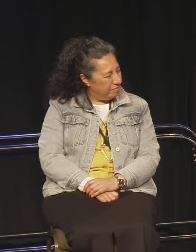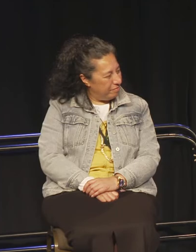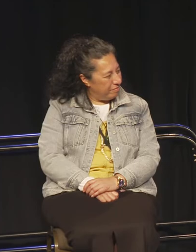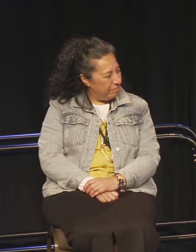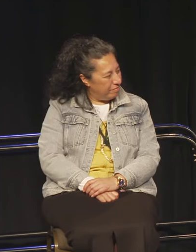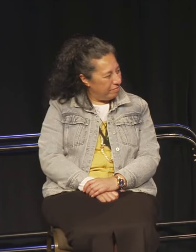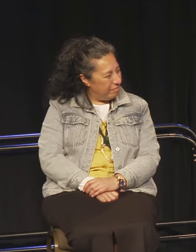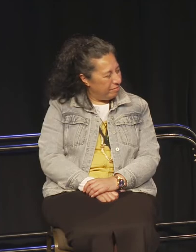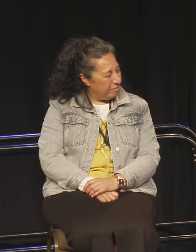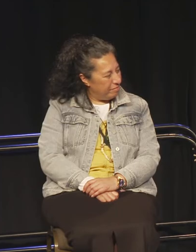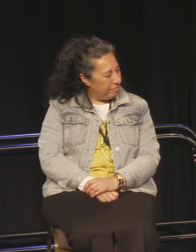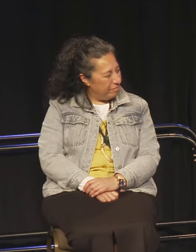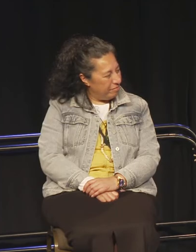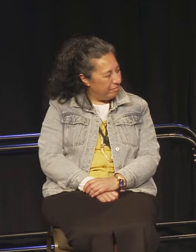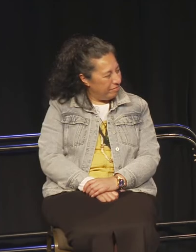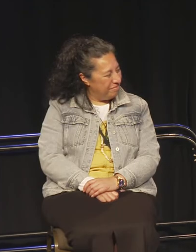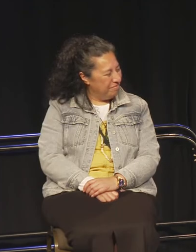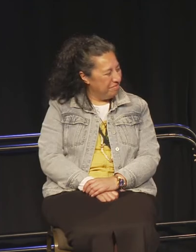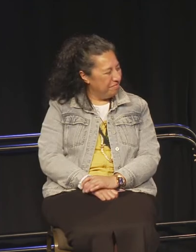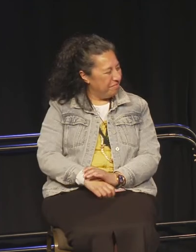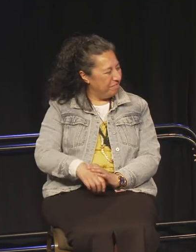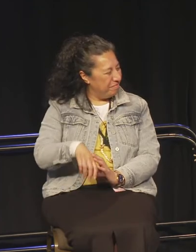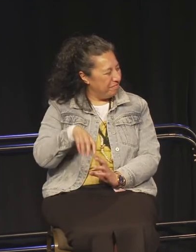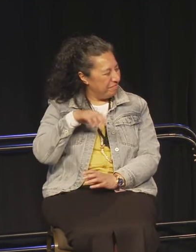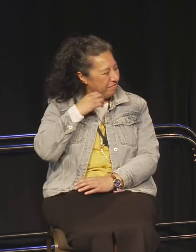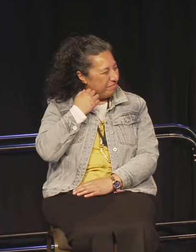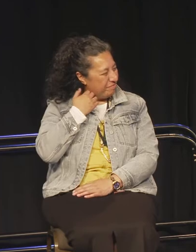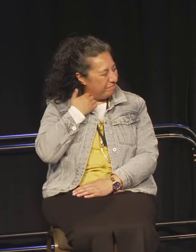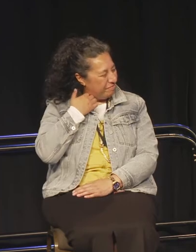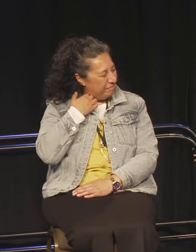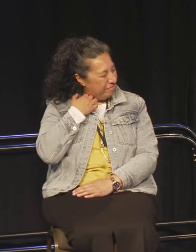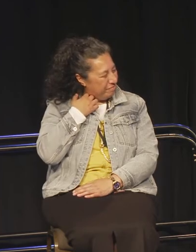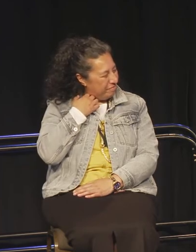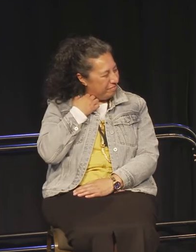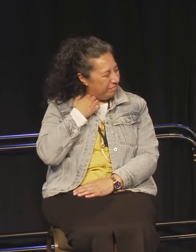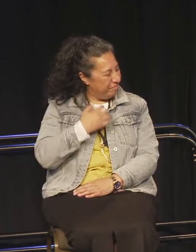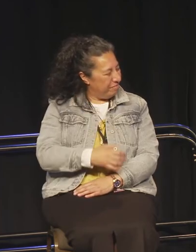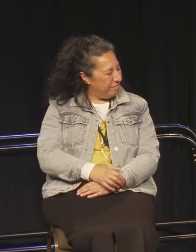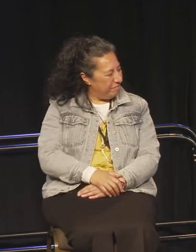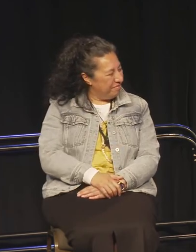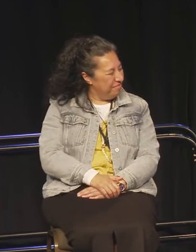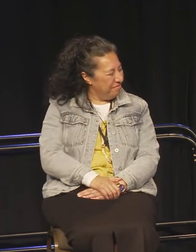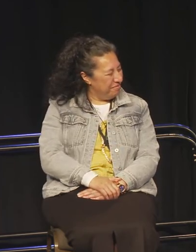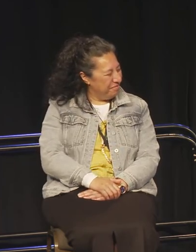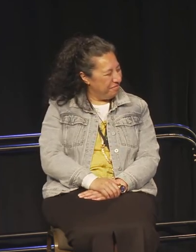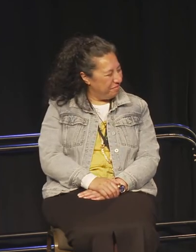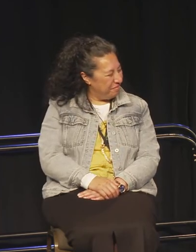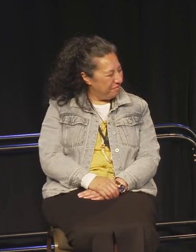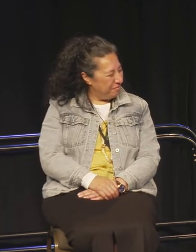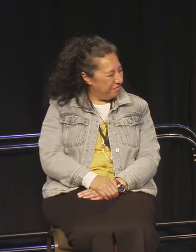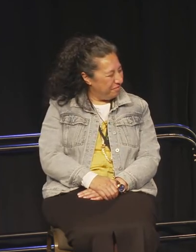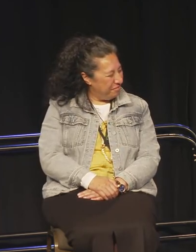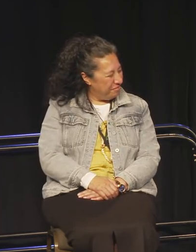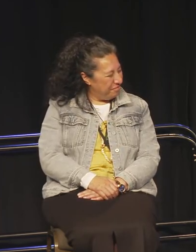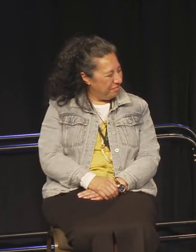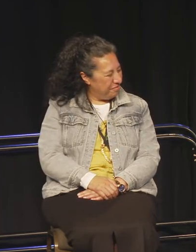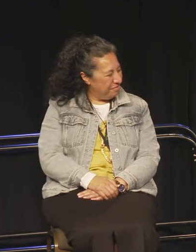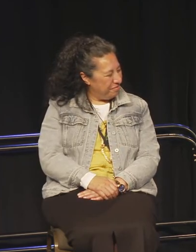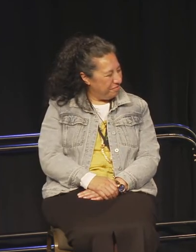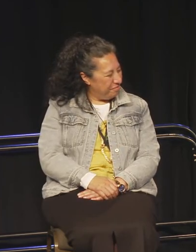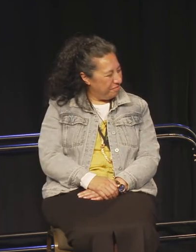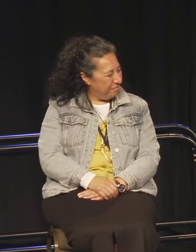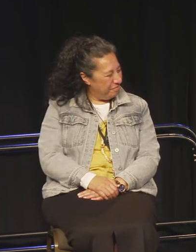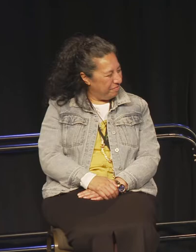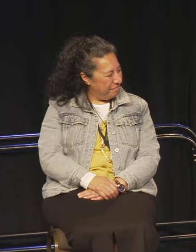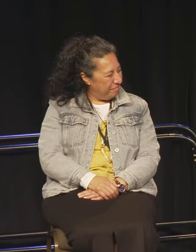my dreams and about setting up the Multicultural rivers and I told her well the dream